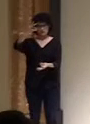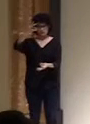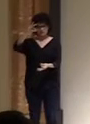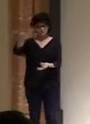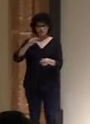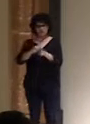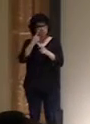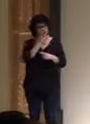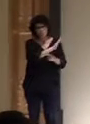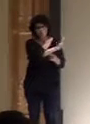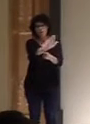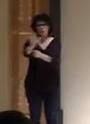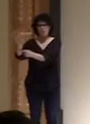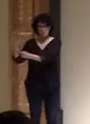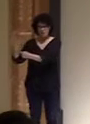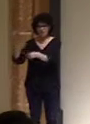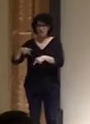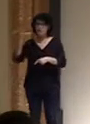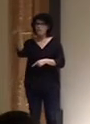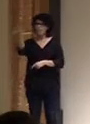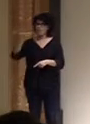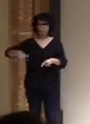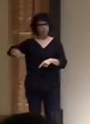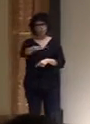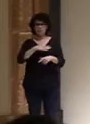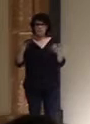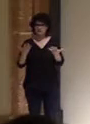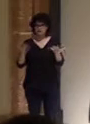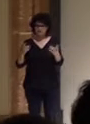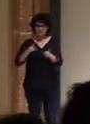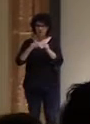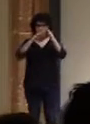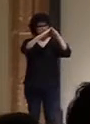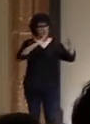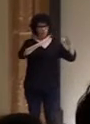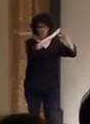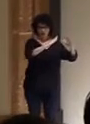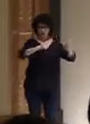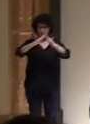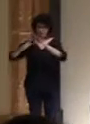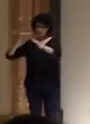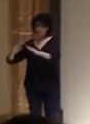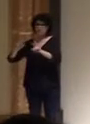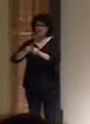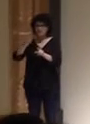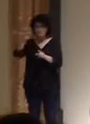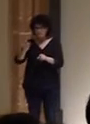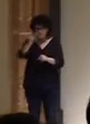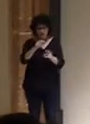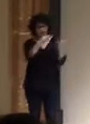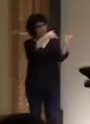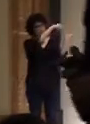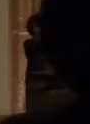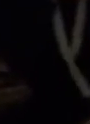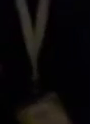cultural institutions we have in the city, our artists and our companies. Porto is a living example